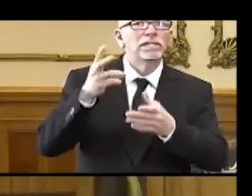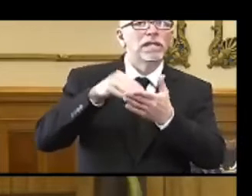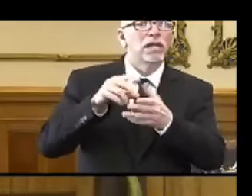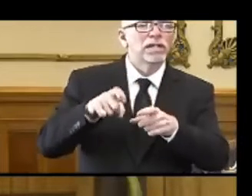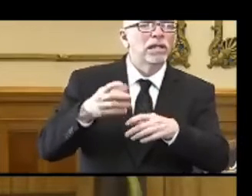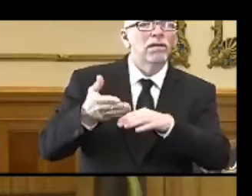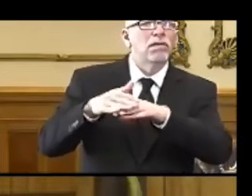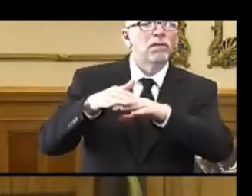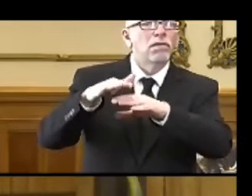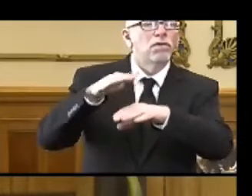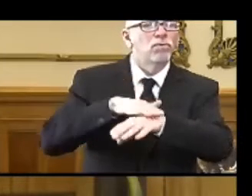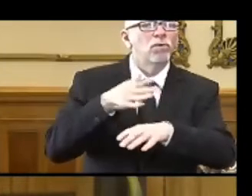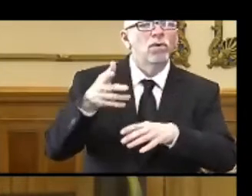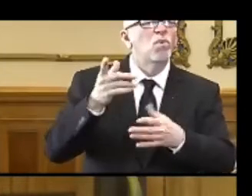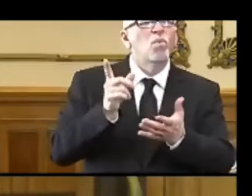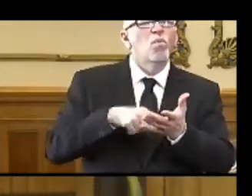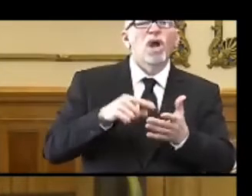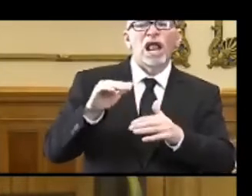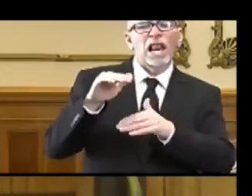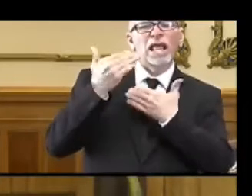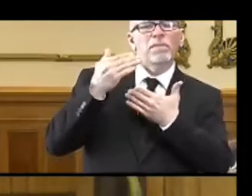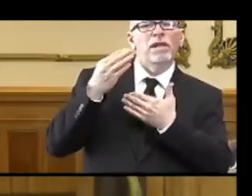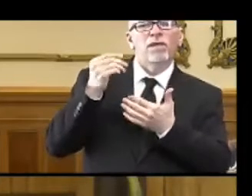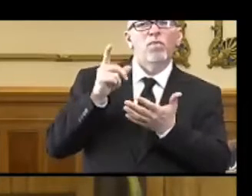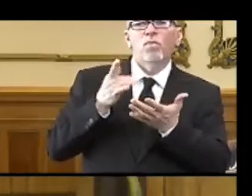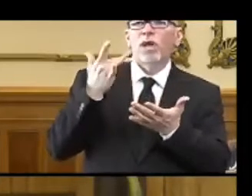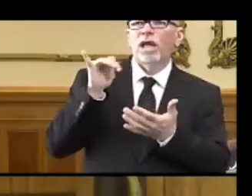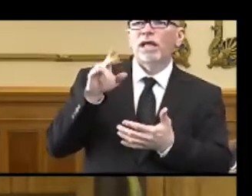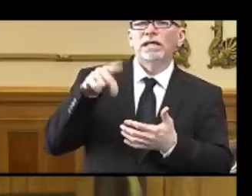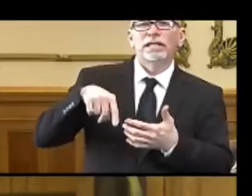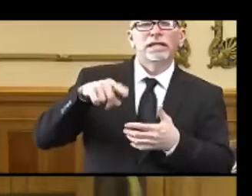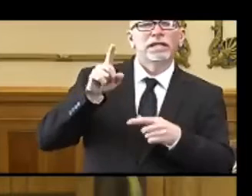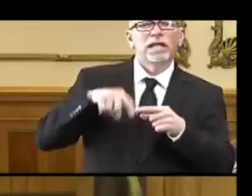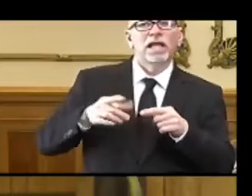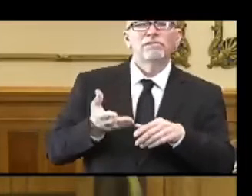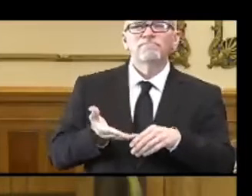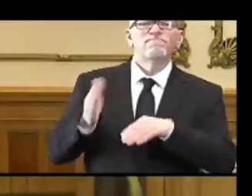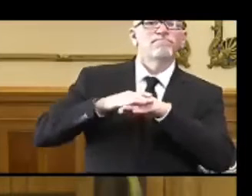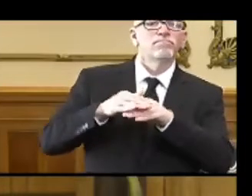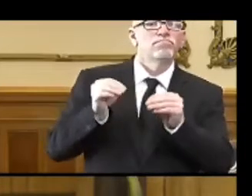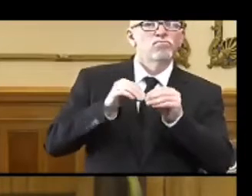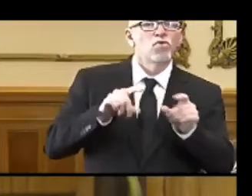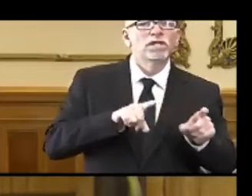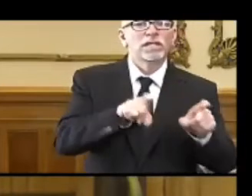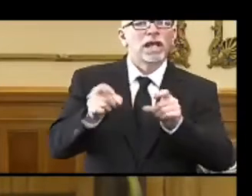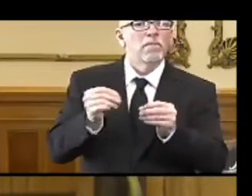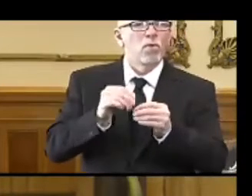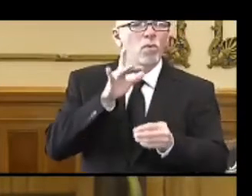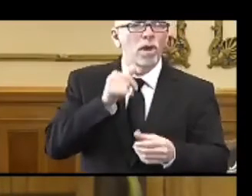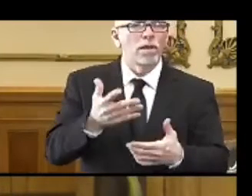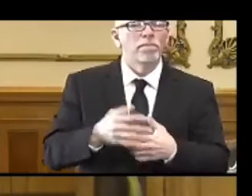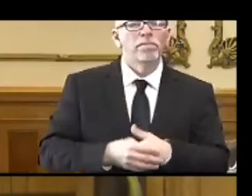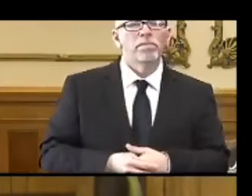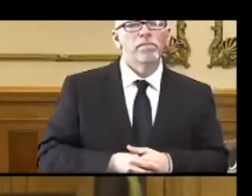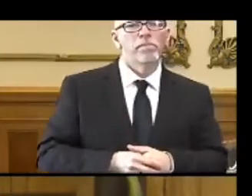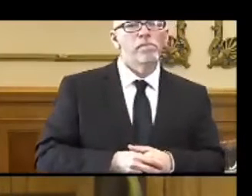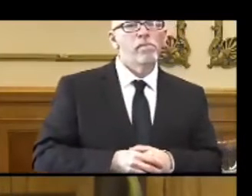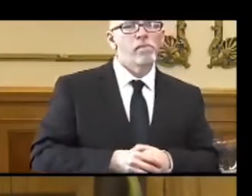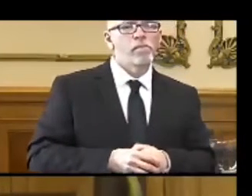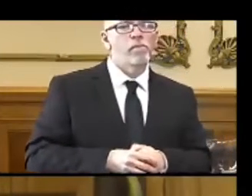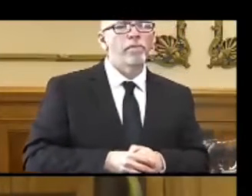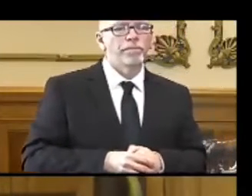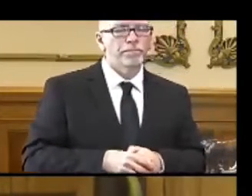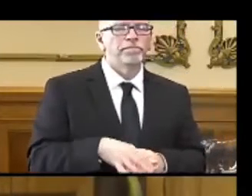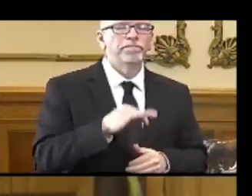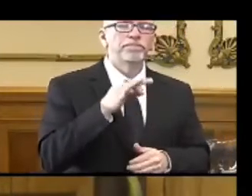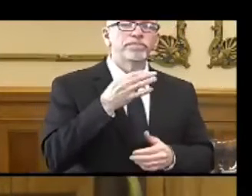tests. What are the limiting factors, and what does it take for Indiana to really increase its capacity to test more people? Both very, very